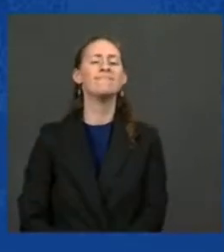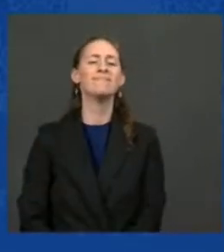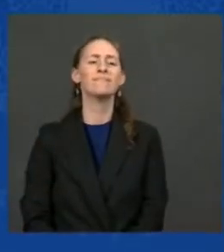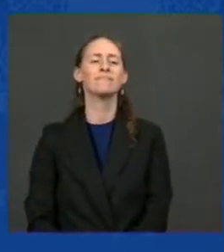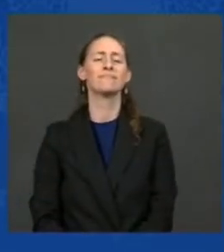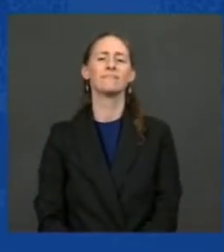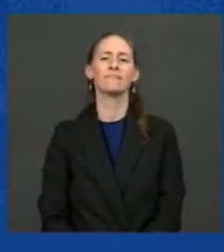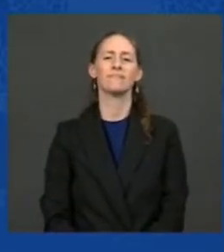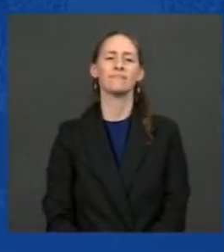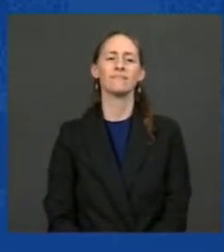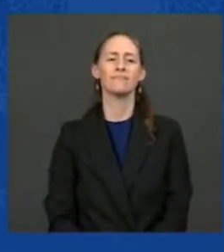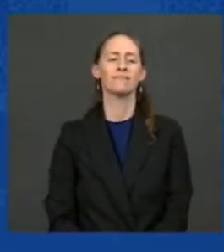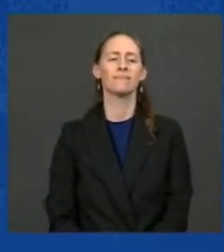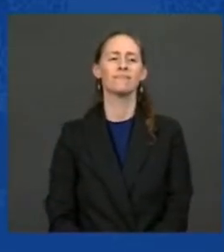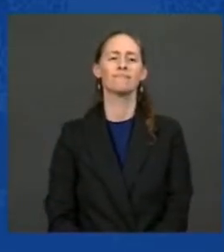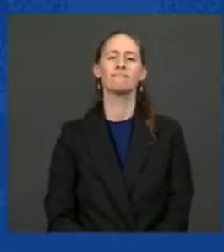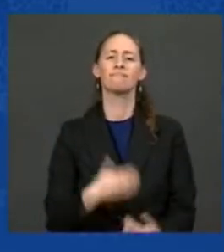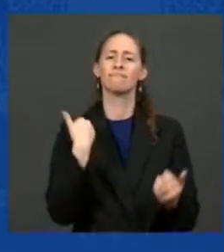roofs.